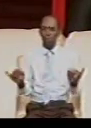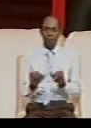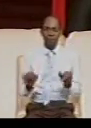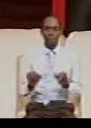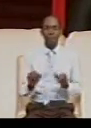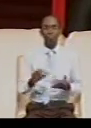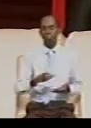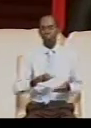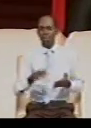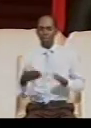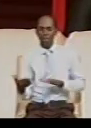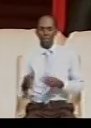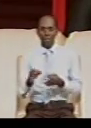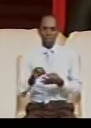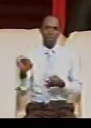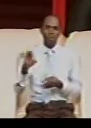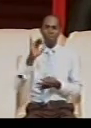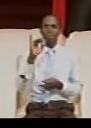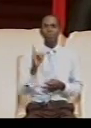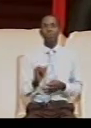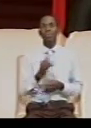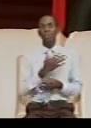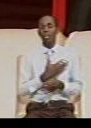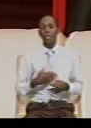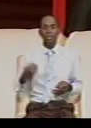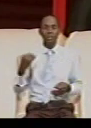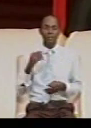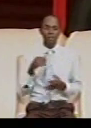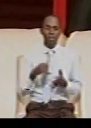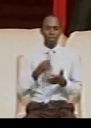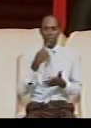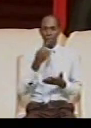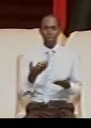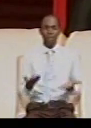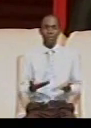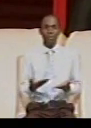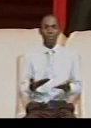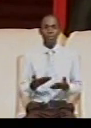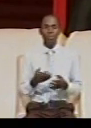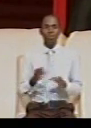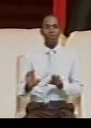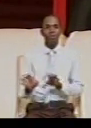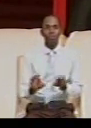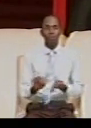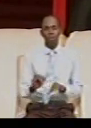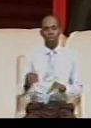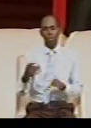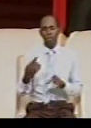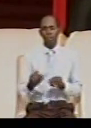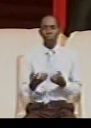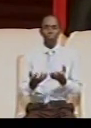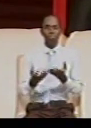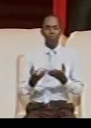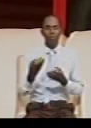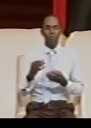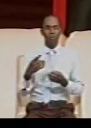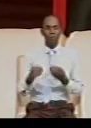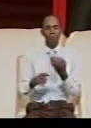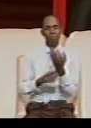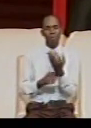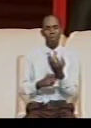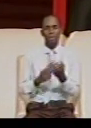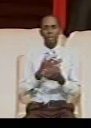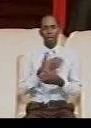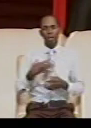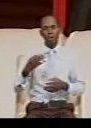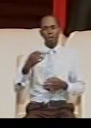dead spiritually. And it says, fulfilling the desires of the flesh and of